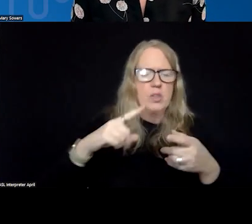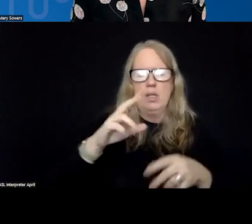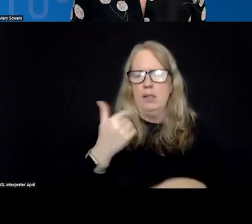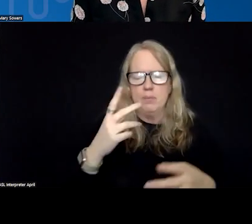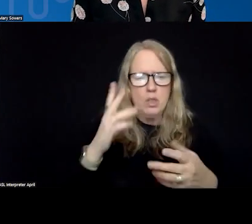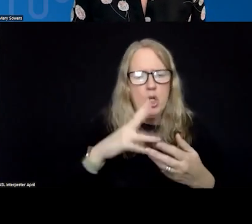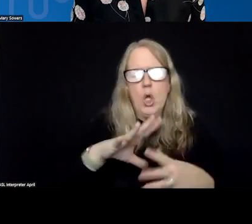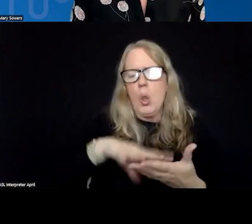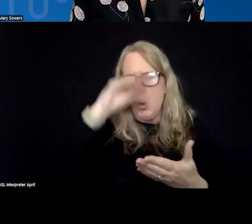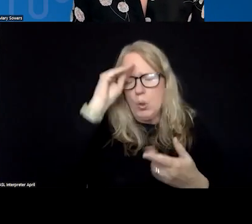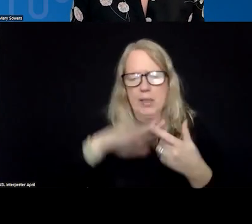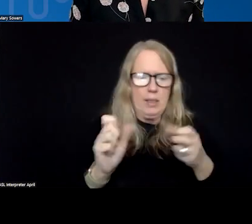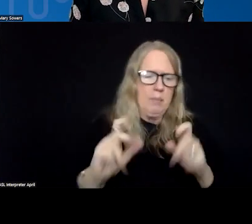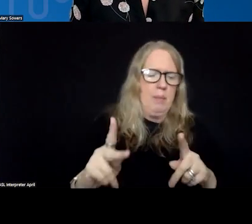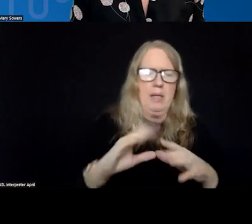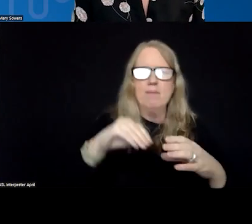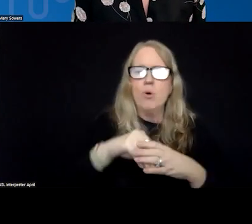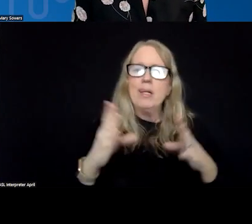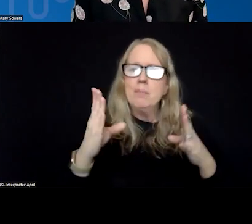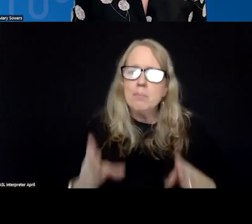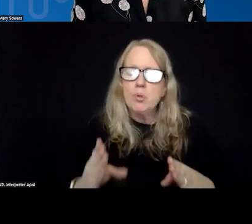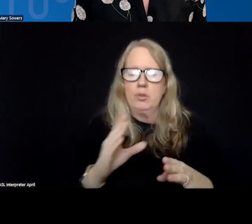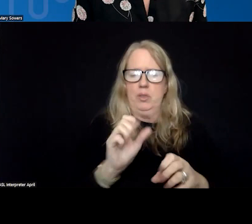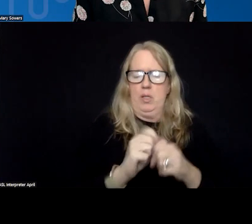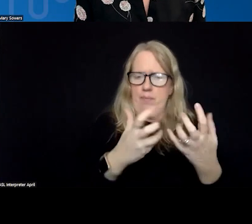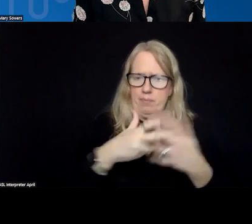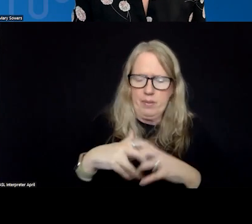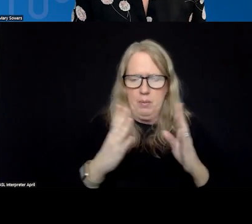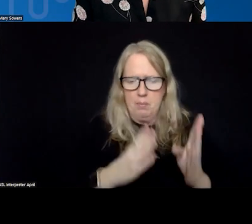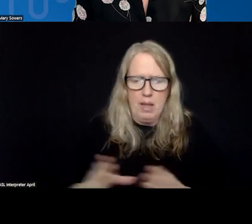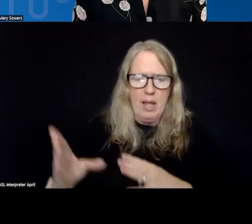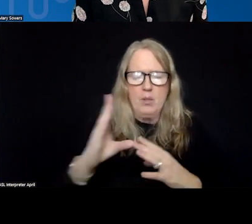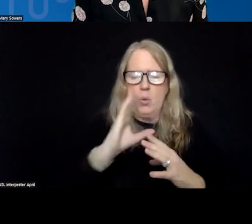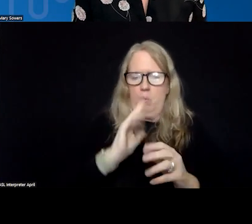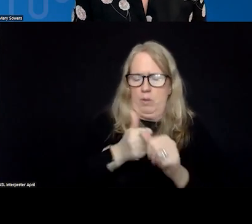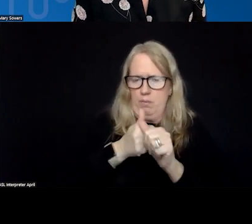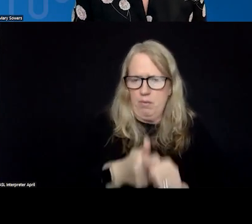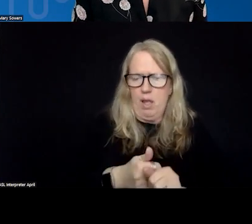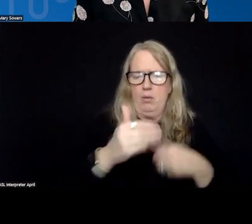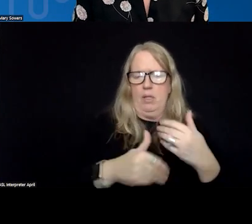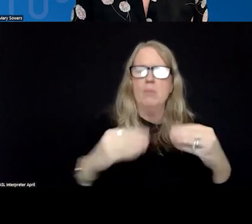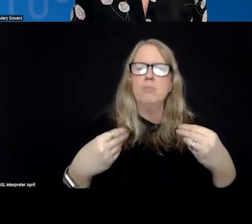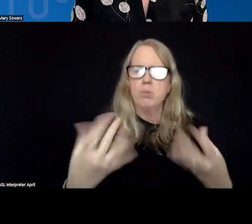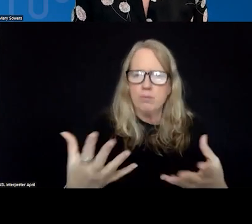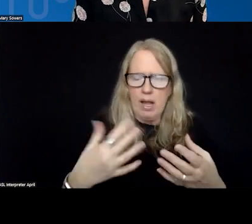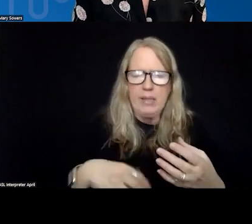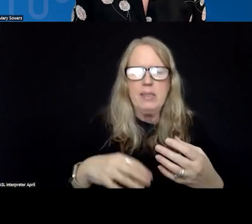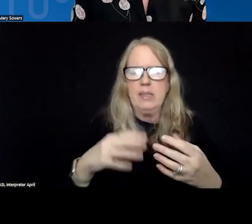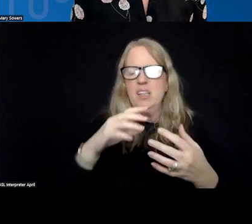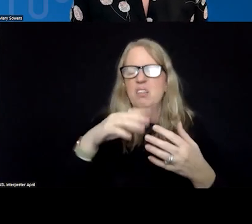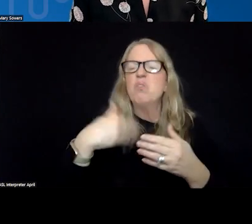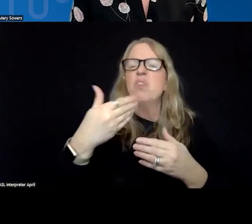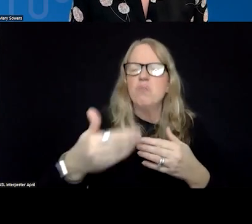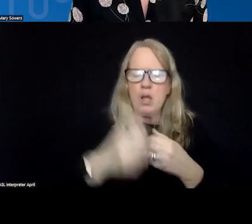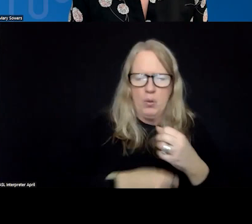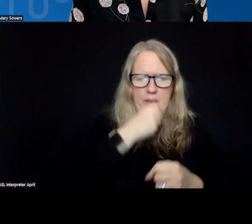and will culminate in an in-person academy with a work plan that the Policy Academy will follow along and provide ongoing TA in the following year.